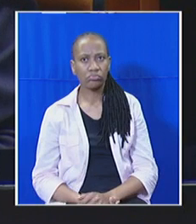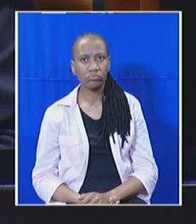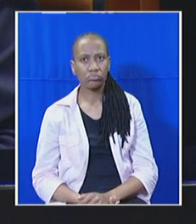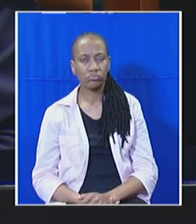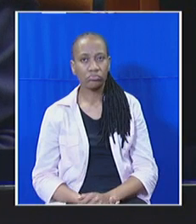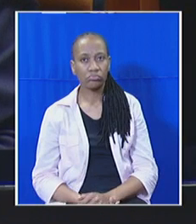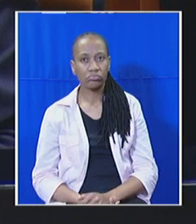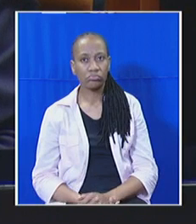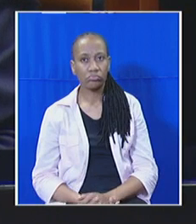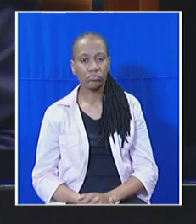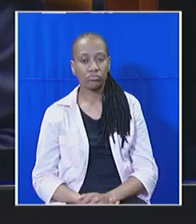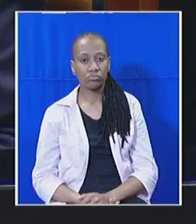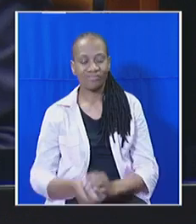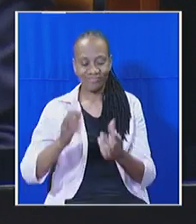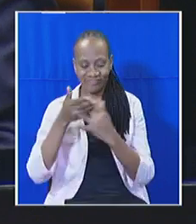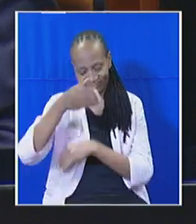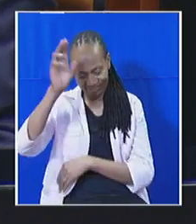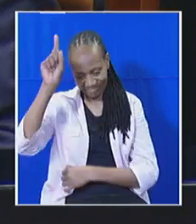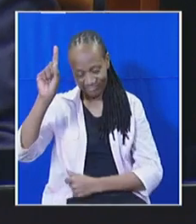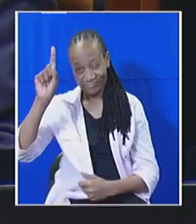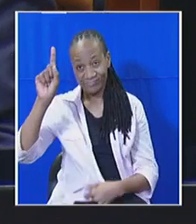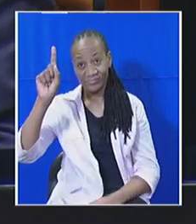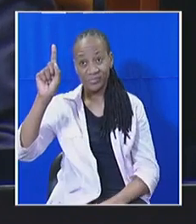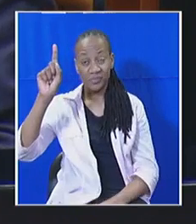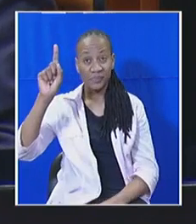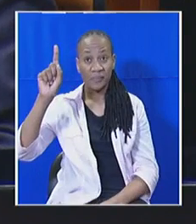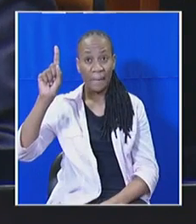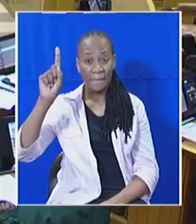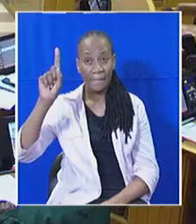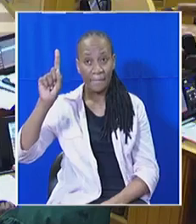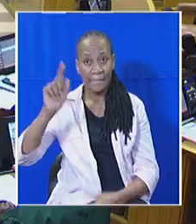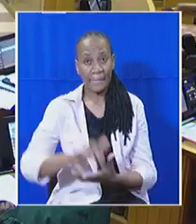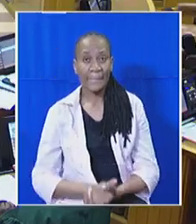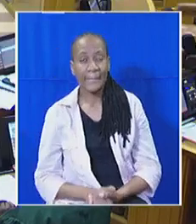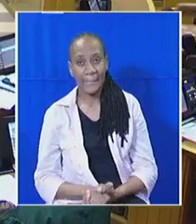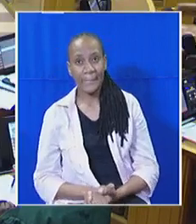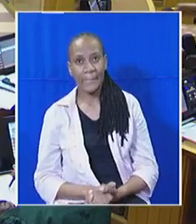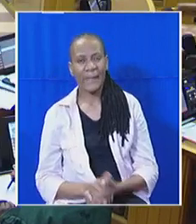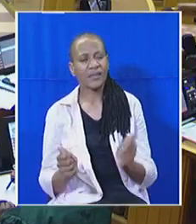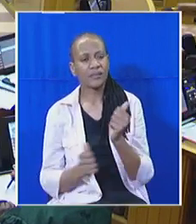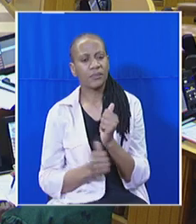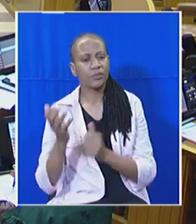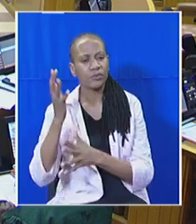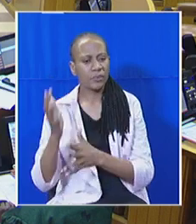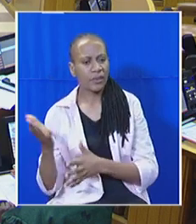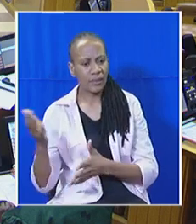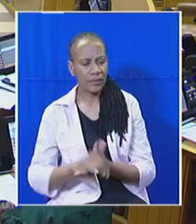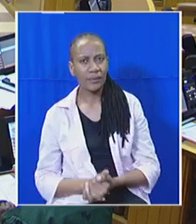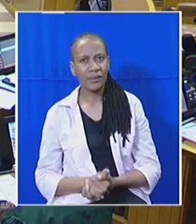Honorable Point of Barton. order, Deputy Speaker. Yes, sir. Point of order. Yes. Deputy Speaker, I'm